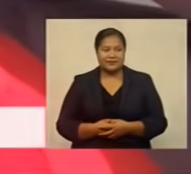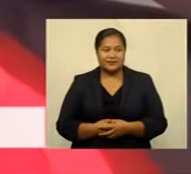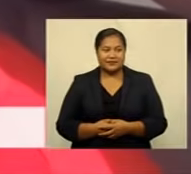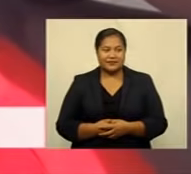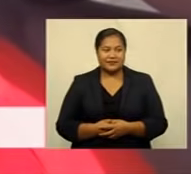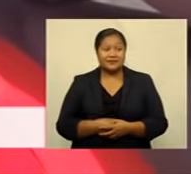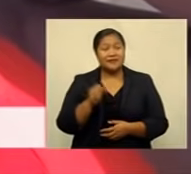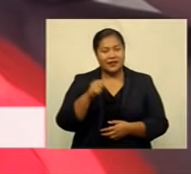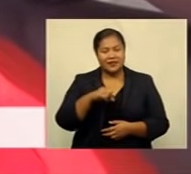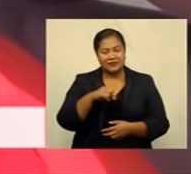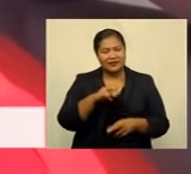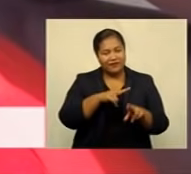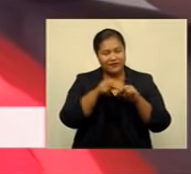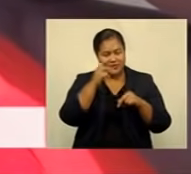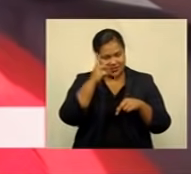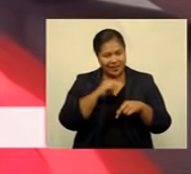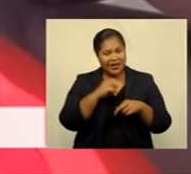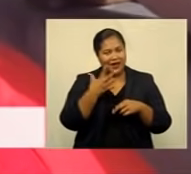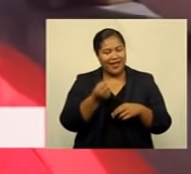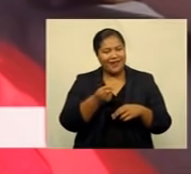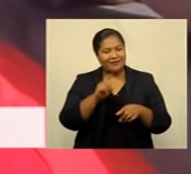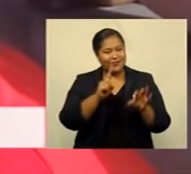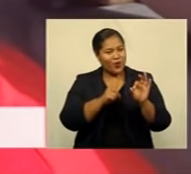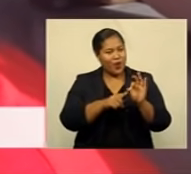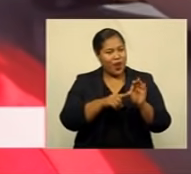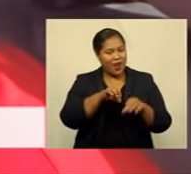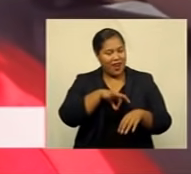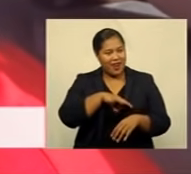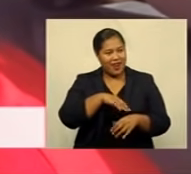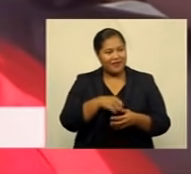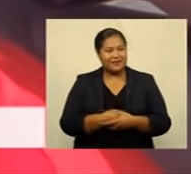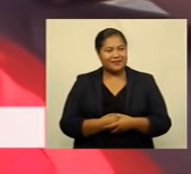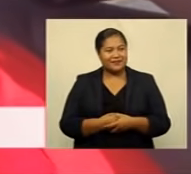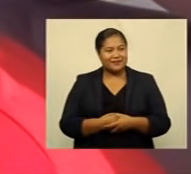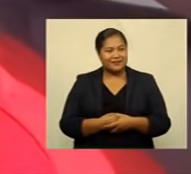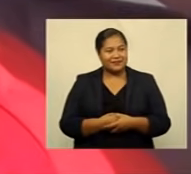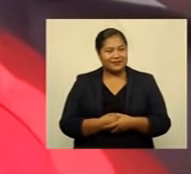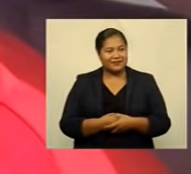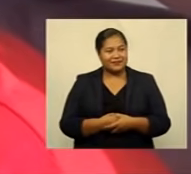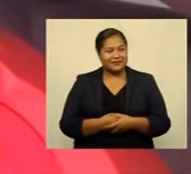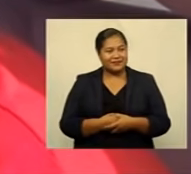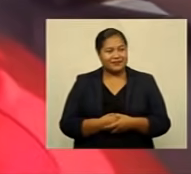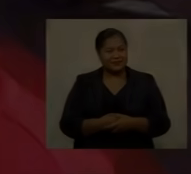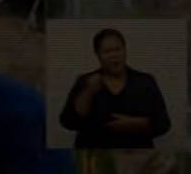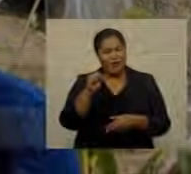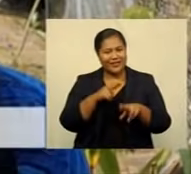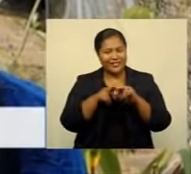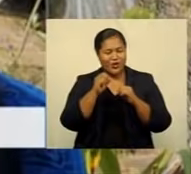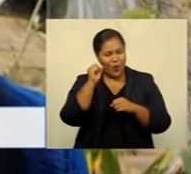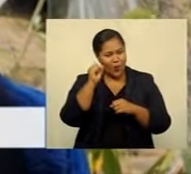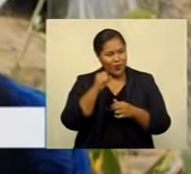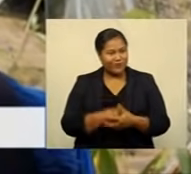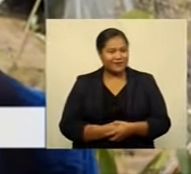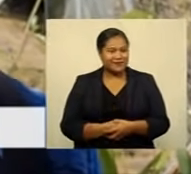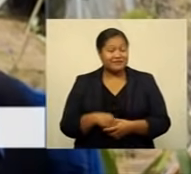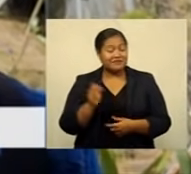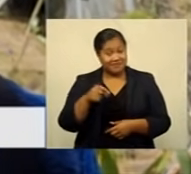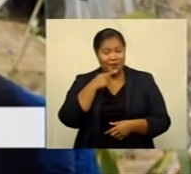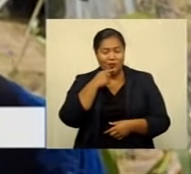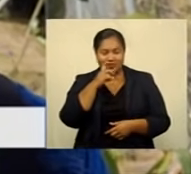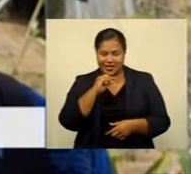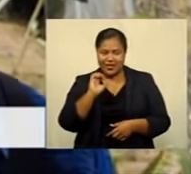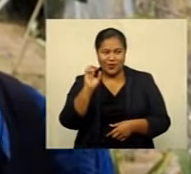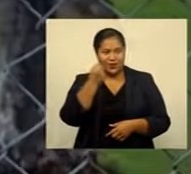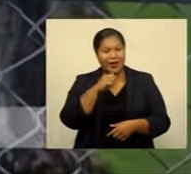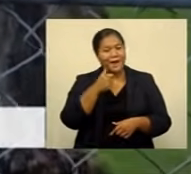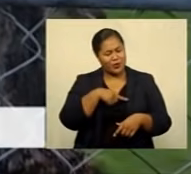Yes, Fiji can defend the gold title and go Fiji go. Yes, the boys can do it because it's